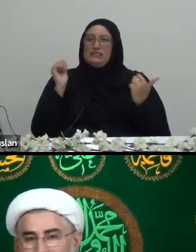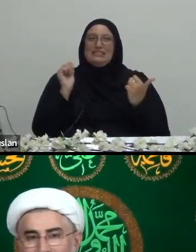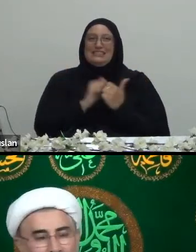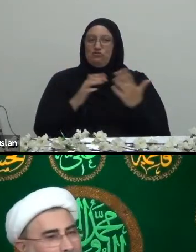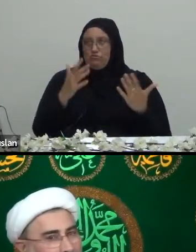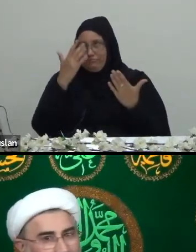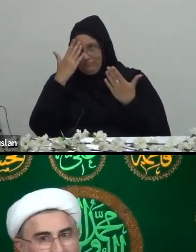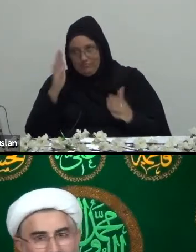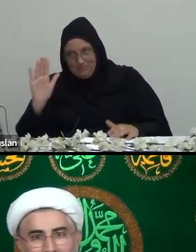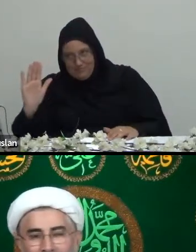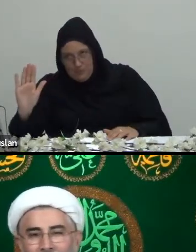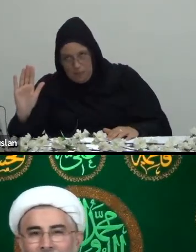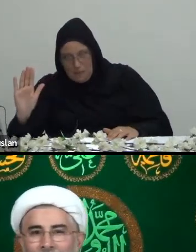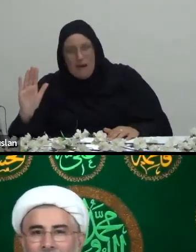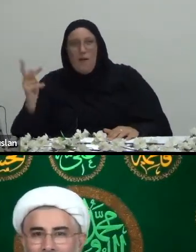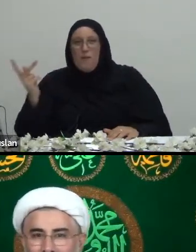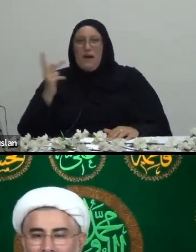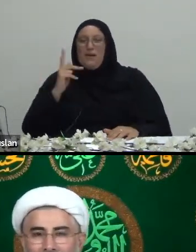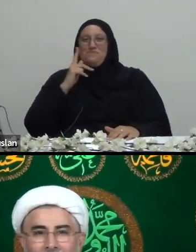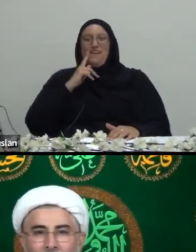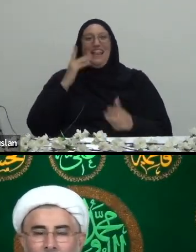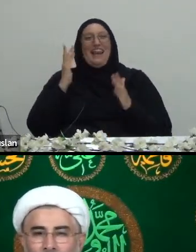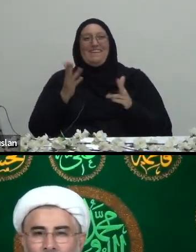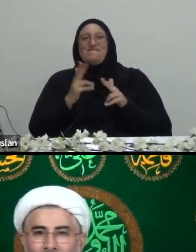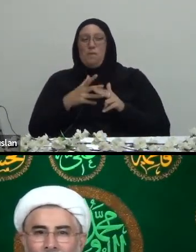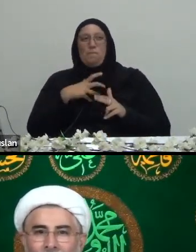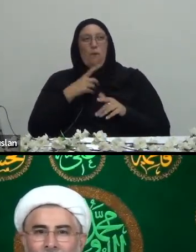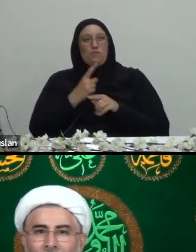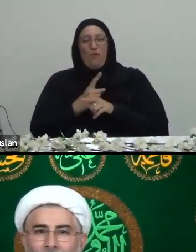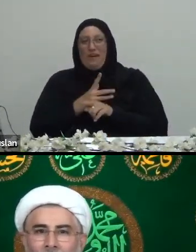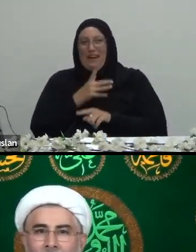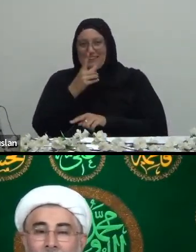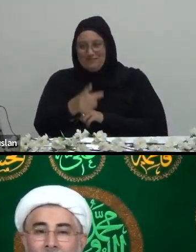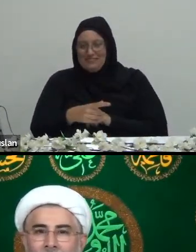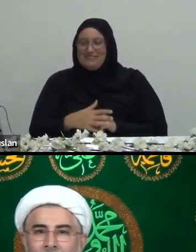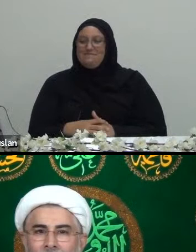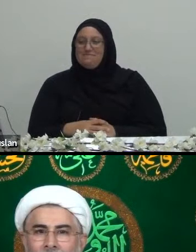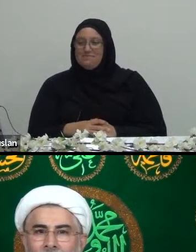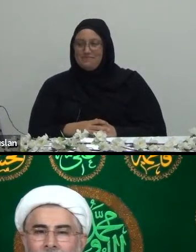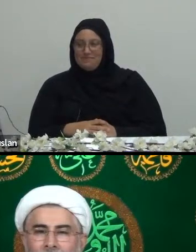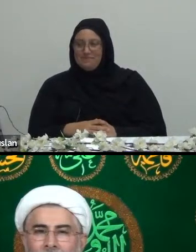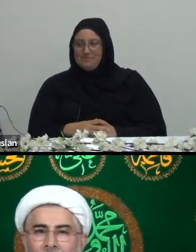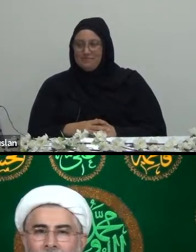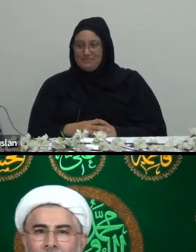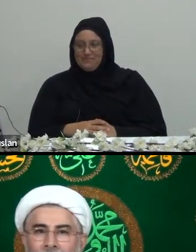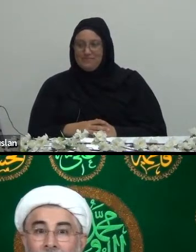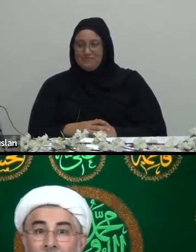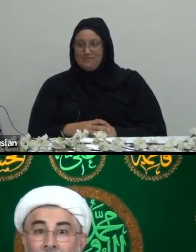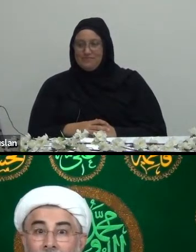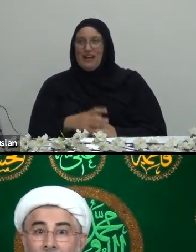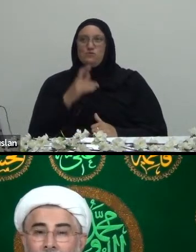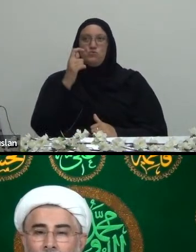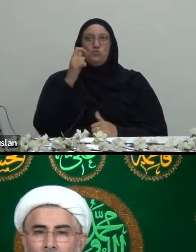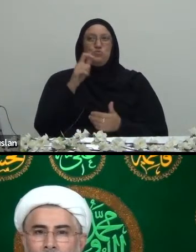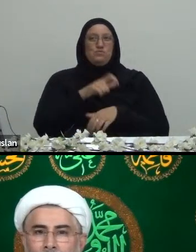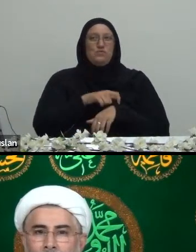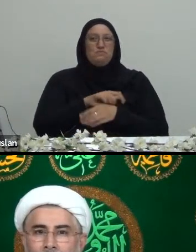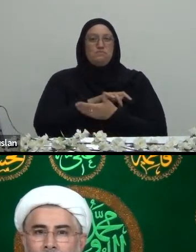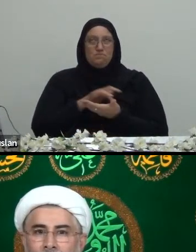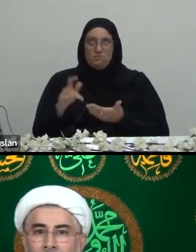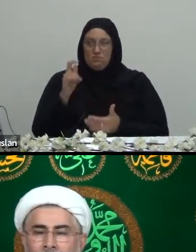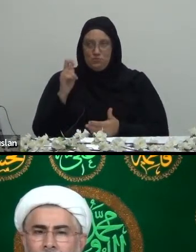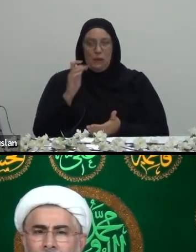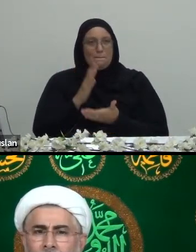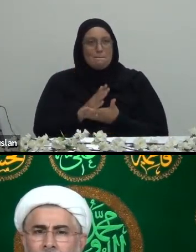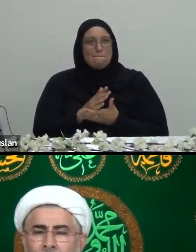respect, but we'll leave that for next week. Just getting back to that question, I know we're running out of time, so can